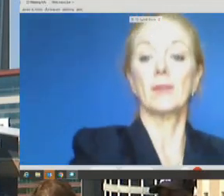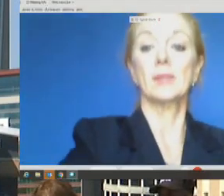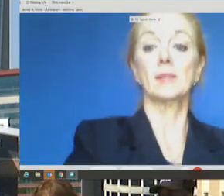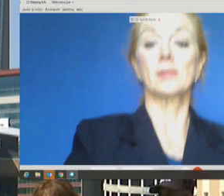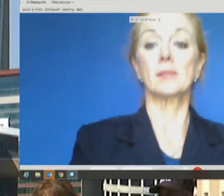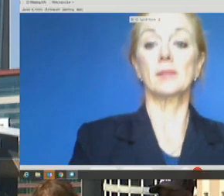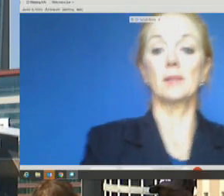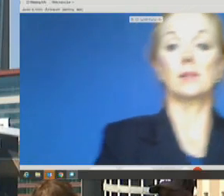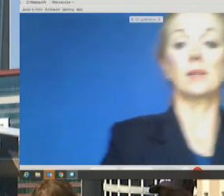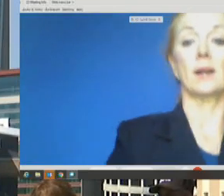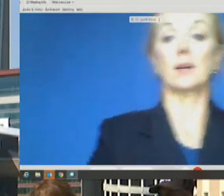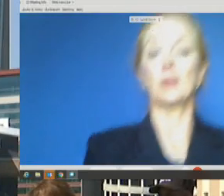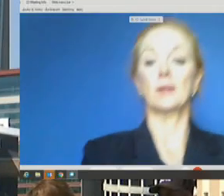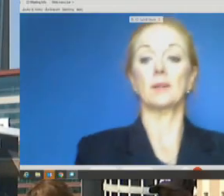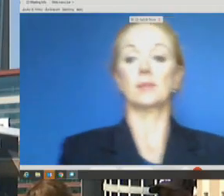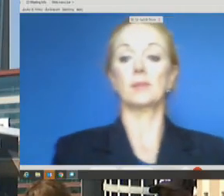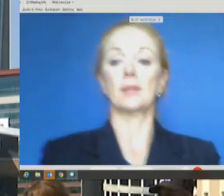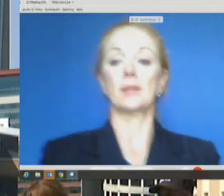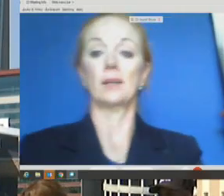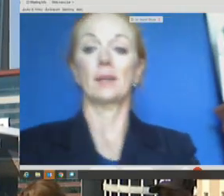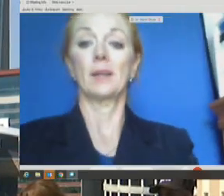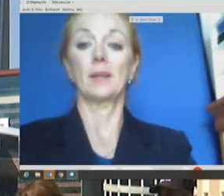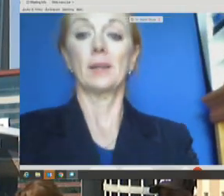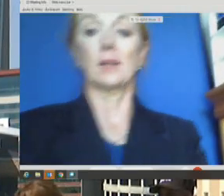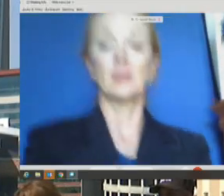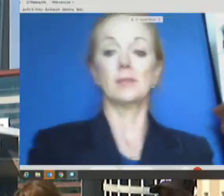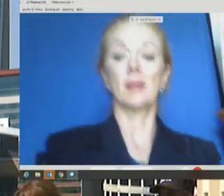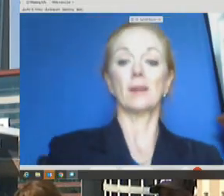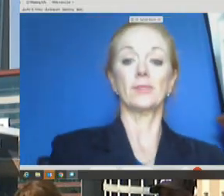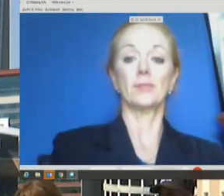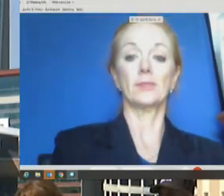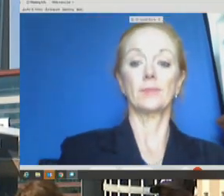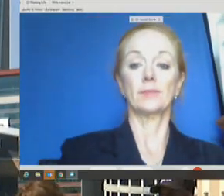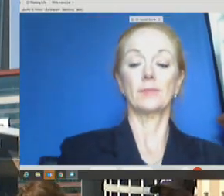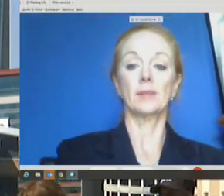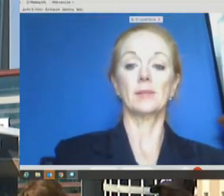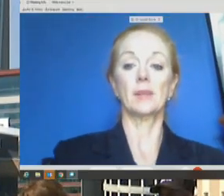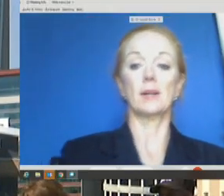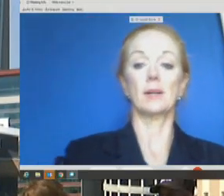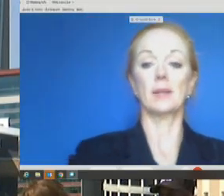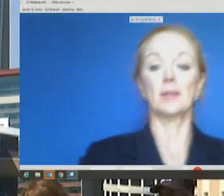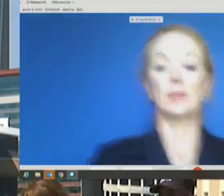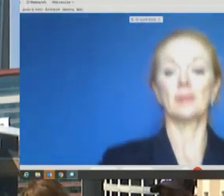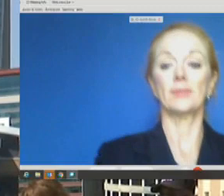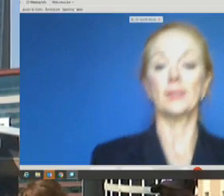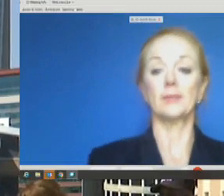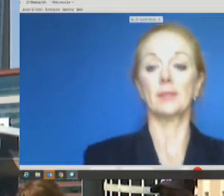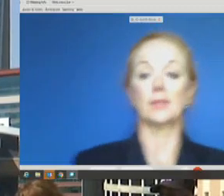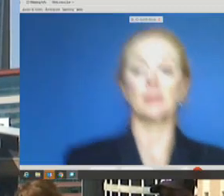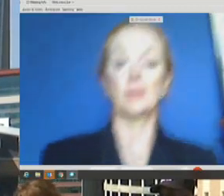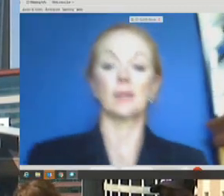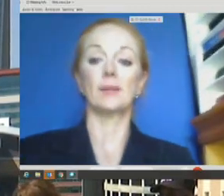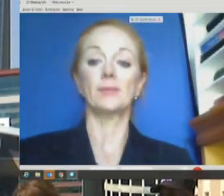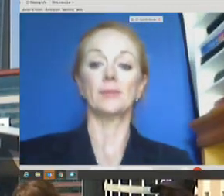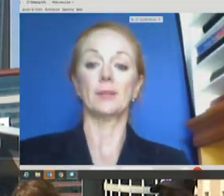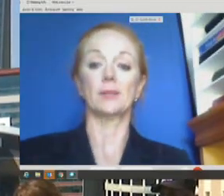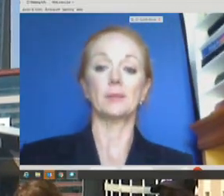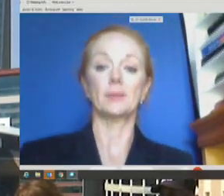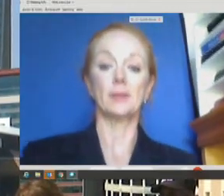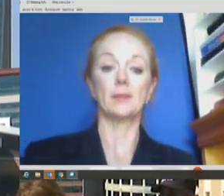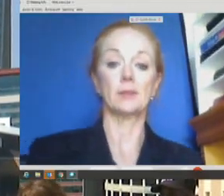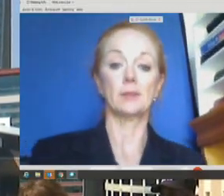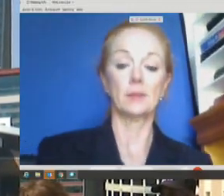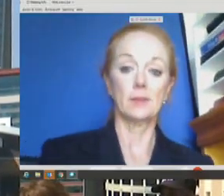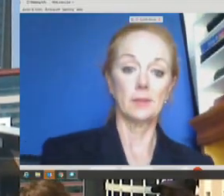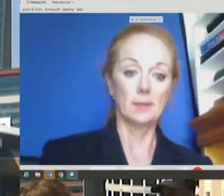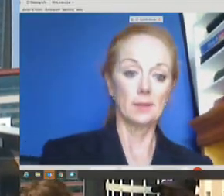Policy that was violated, and what is the protocol for someone both monitoring someone who's in custody, but also calling